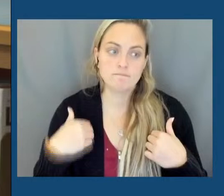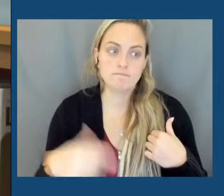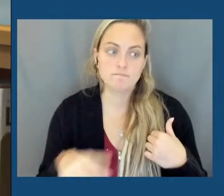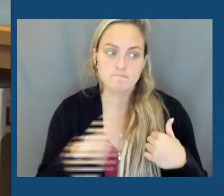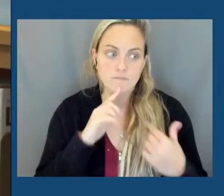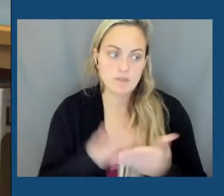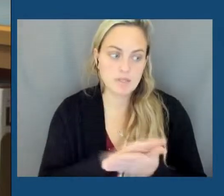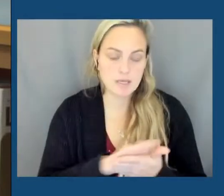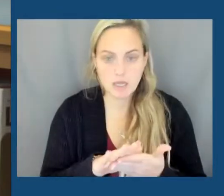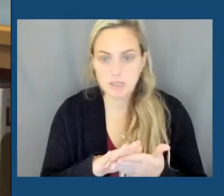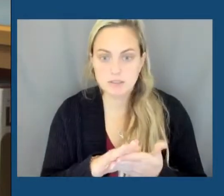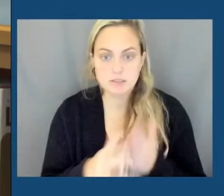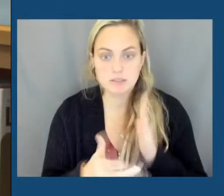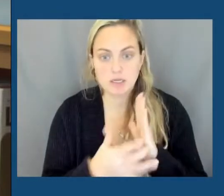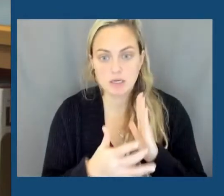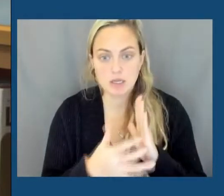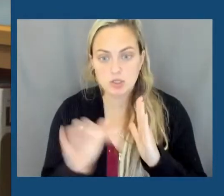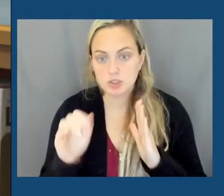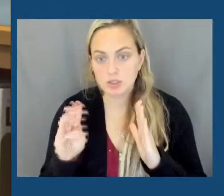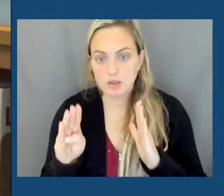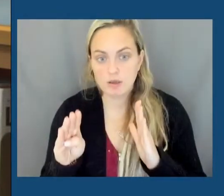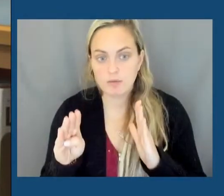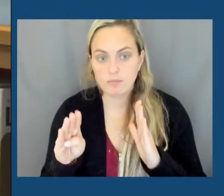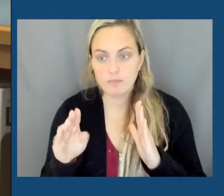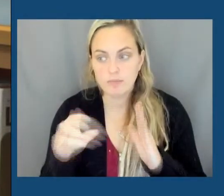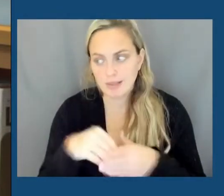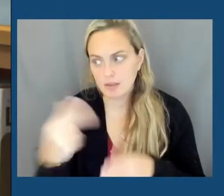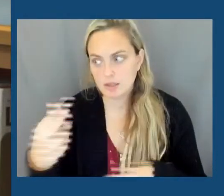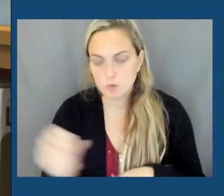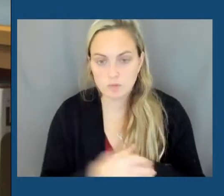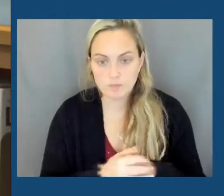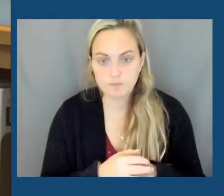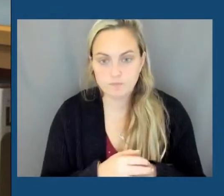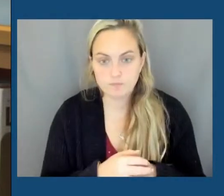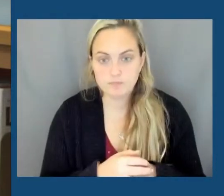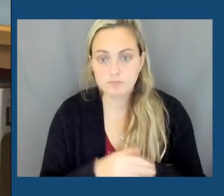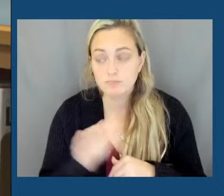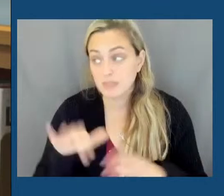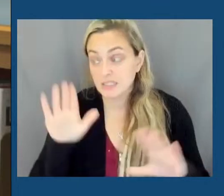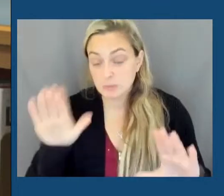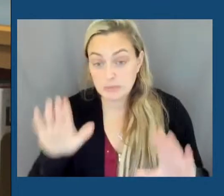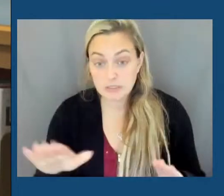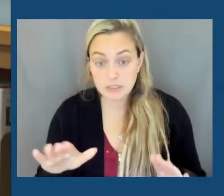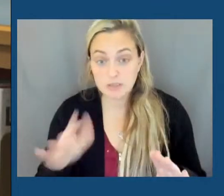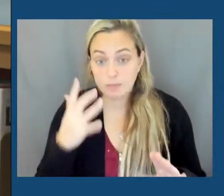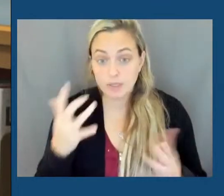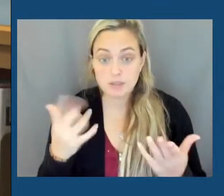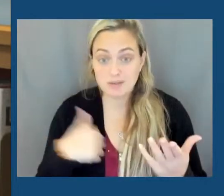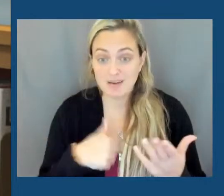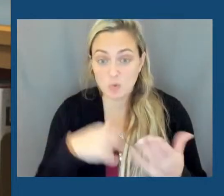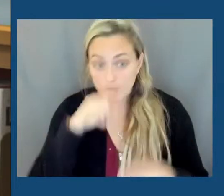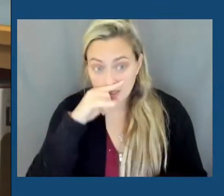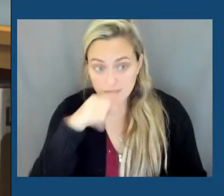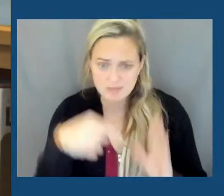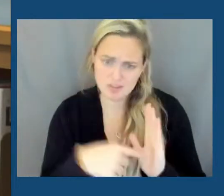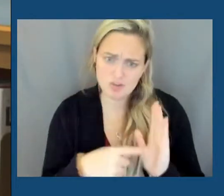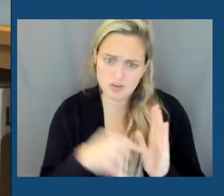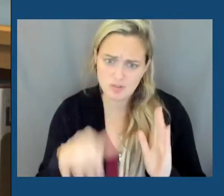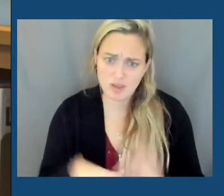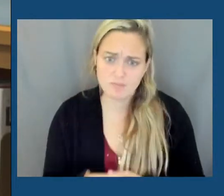nice technology lab in our high school. And that is amazing because our kids deserve that.